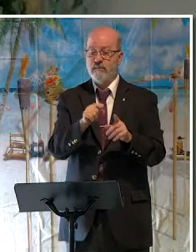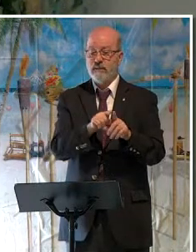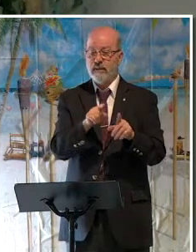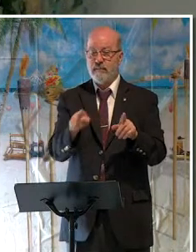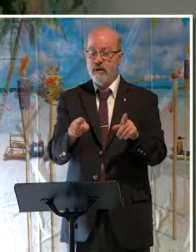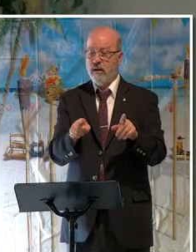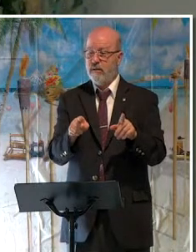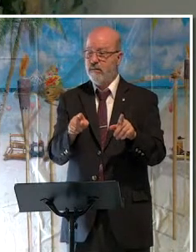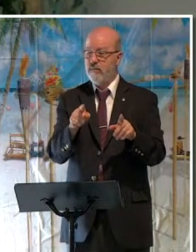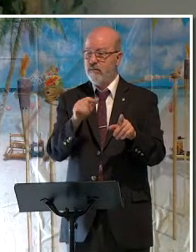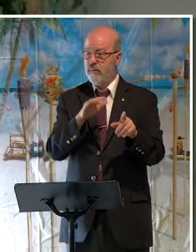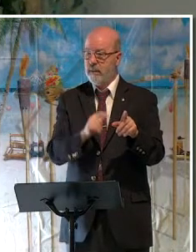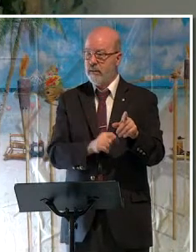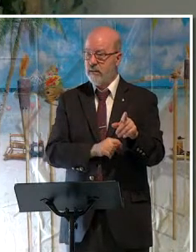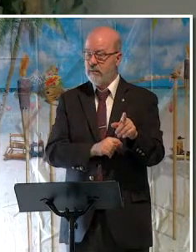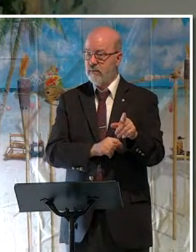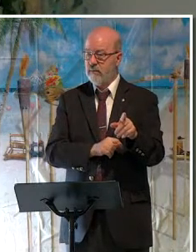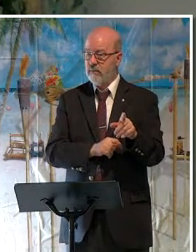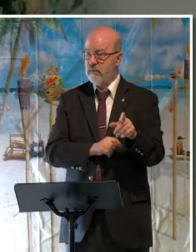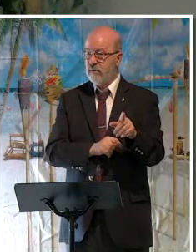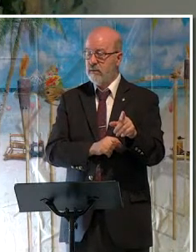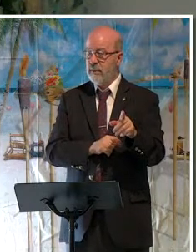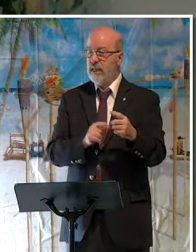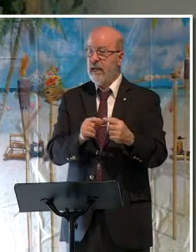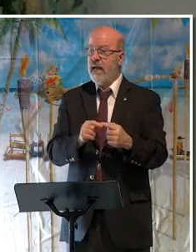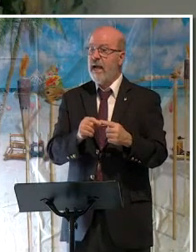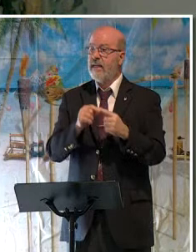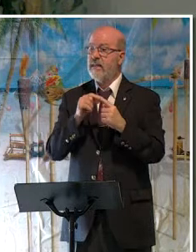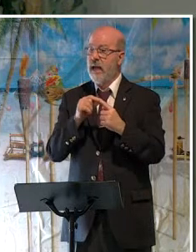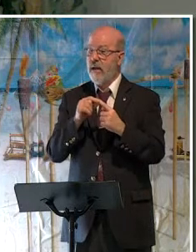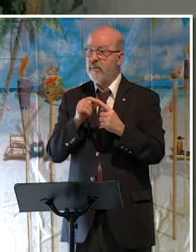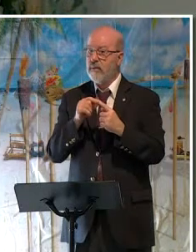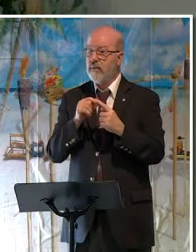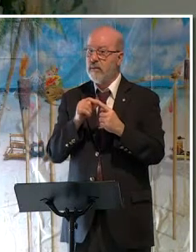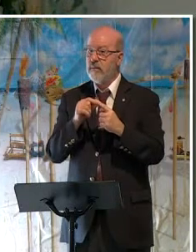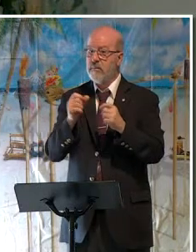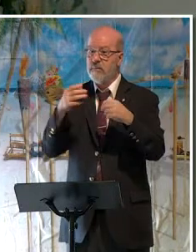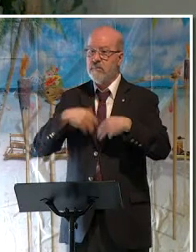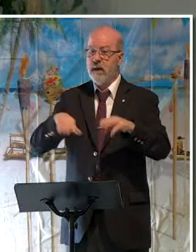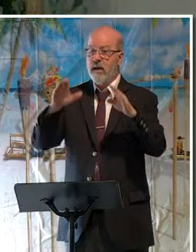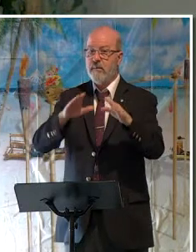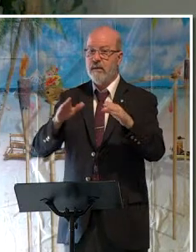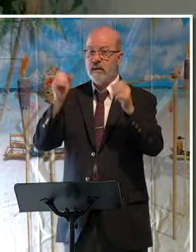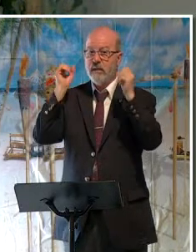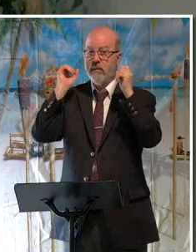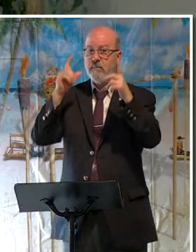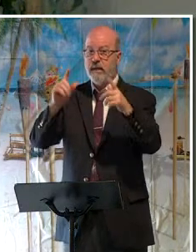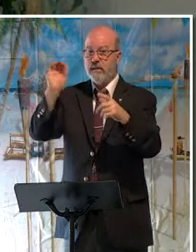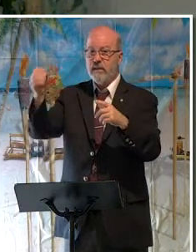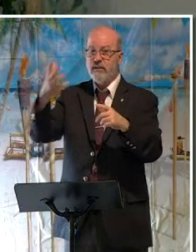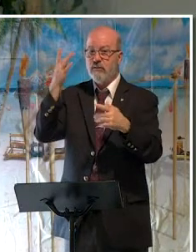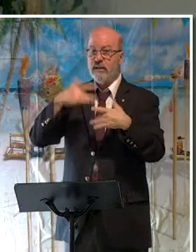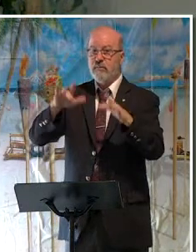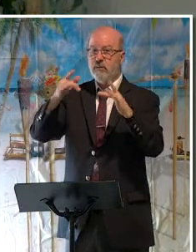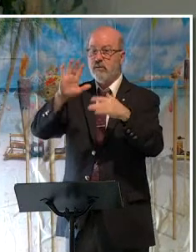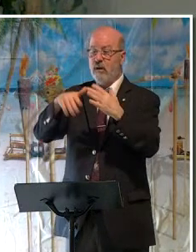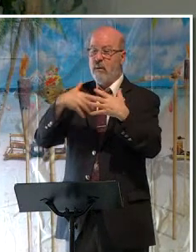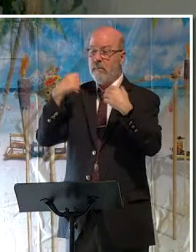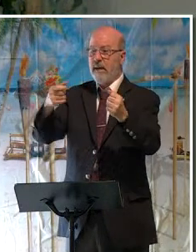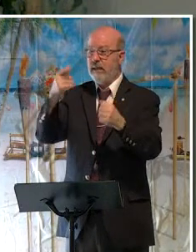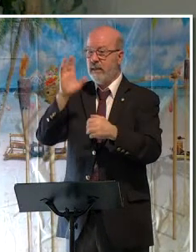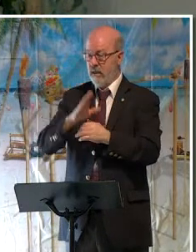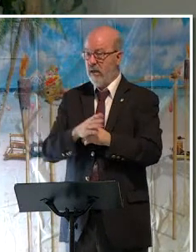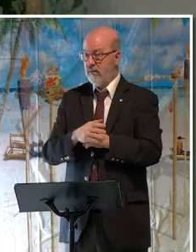not depart from it, except by a miracle of the amazing grace and mercy of Almighty